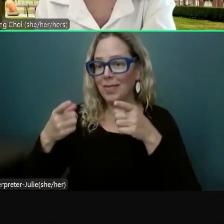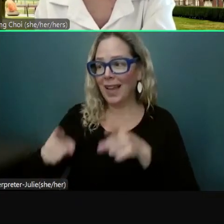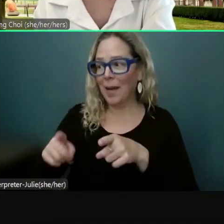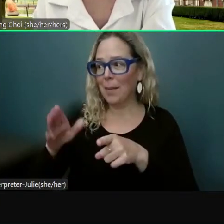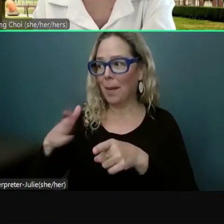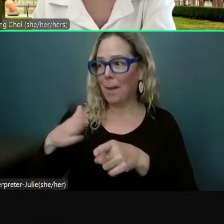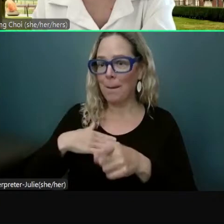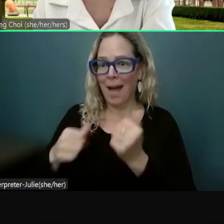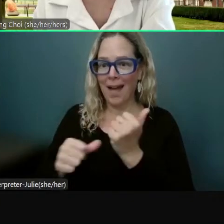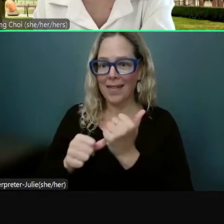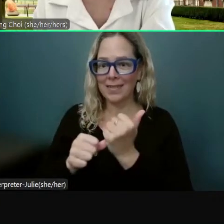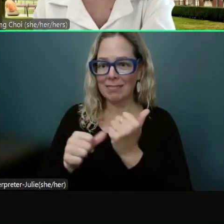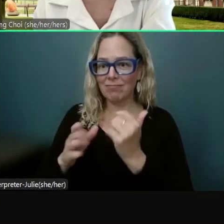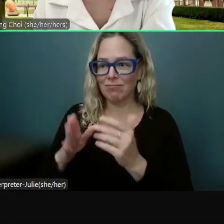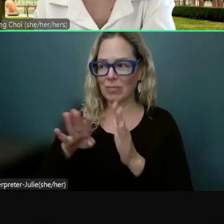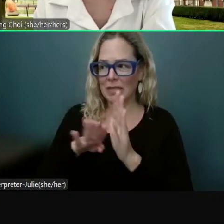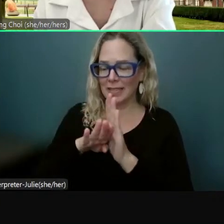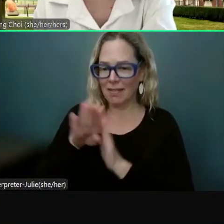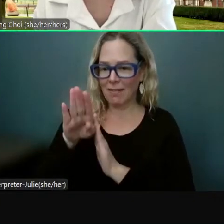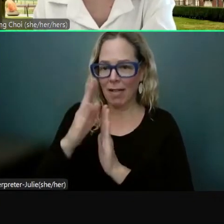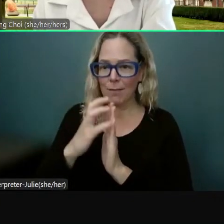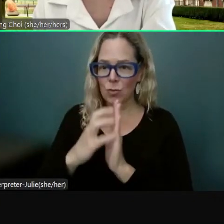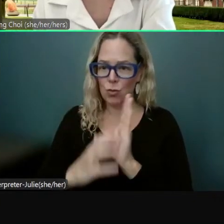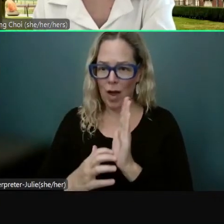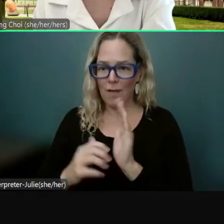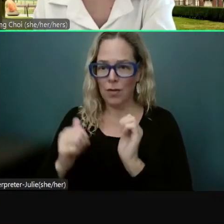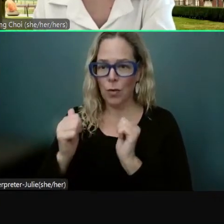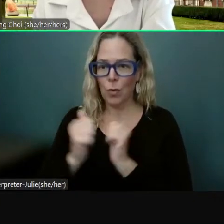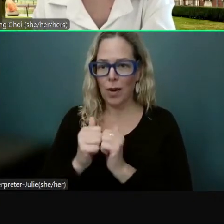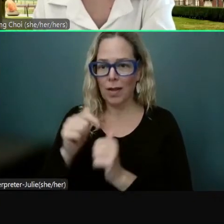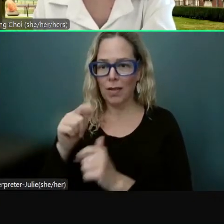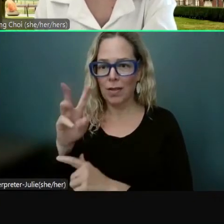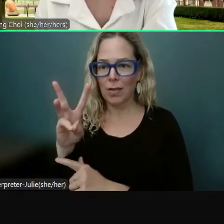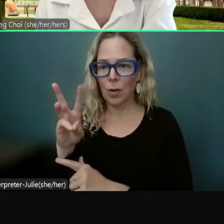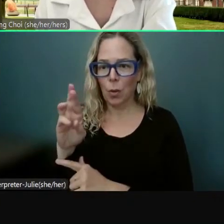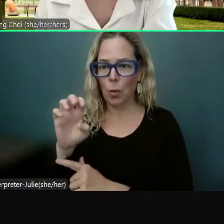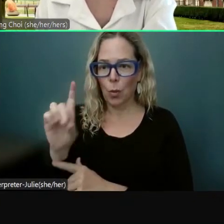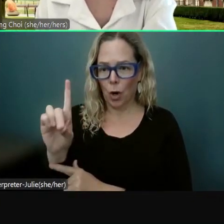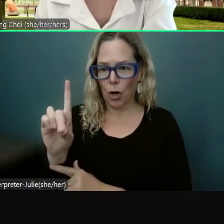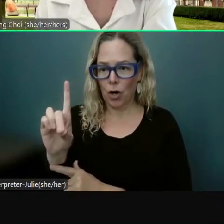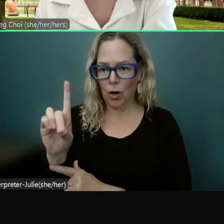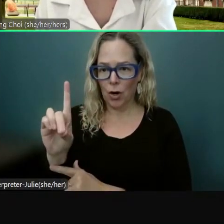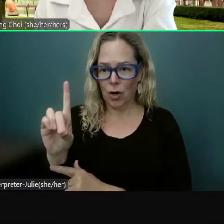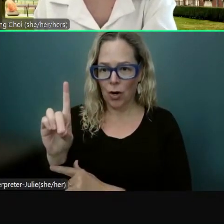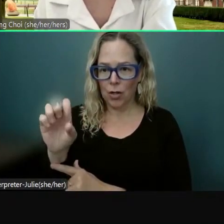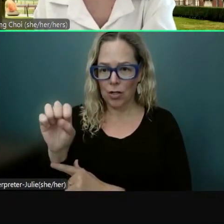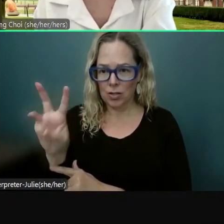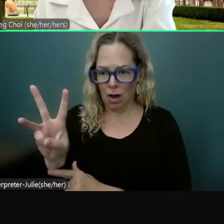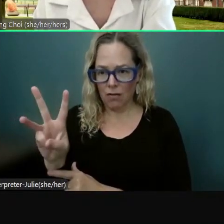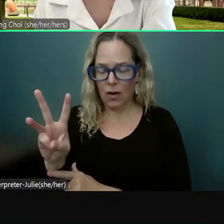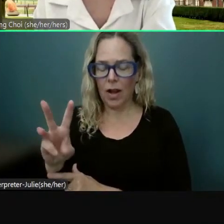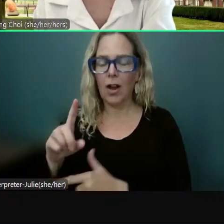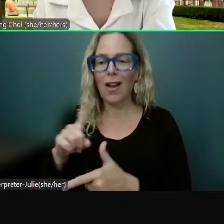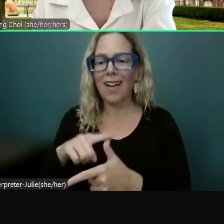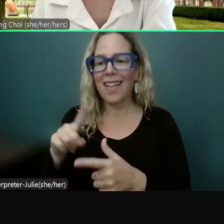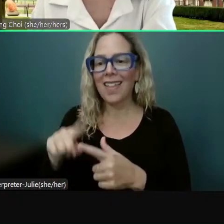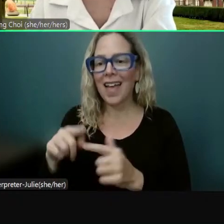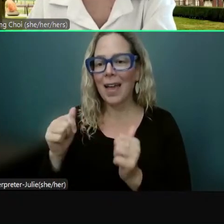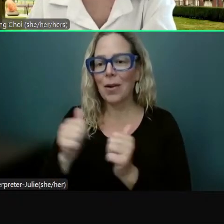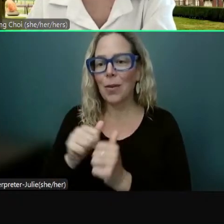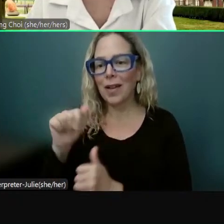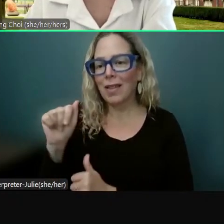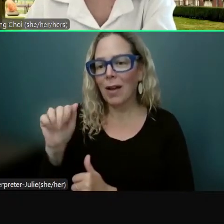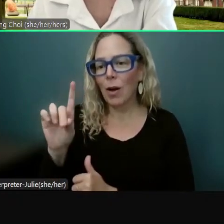using Word software program. And then using Adobe Illustrator, we developed